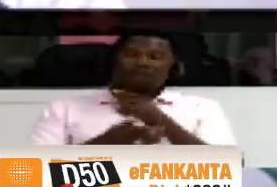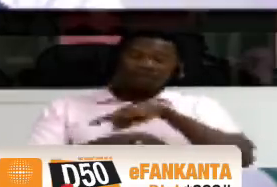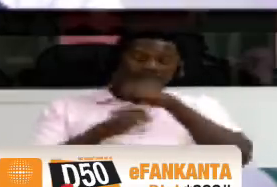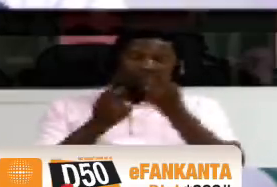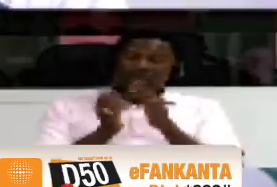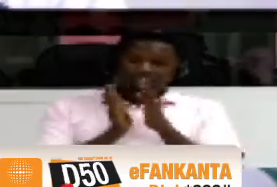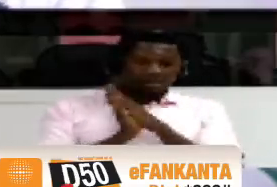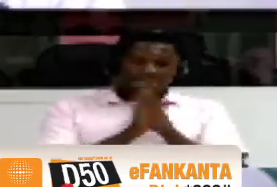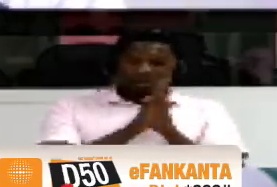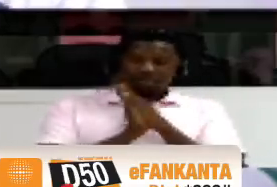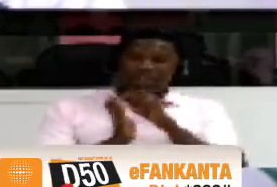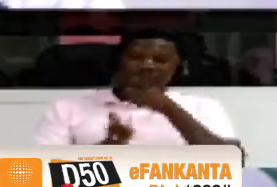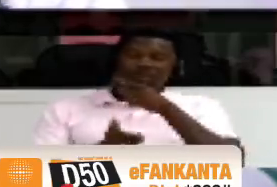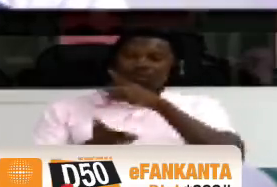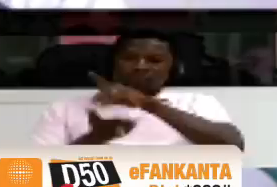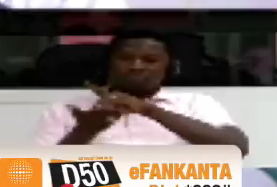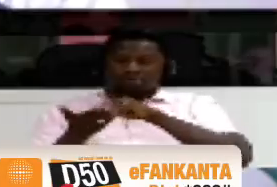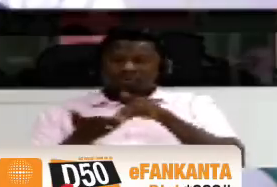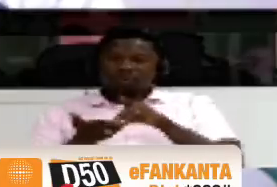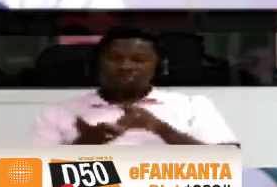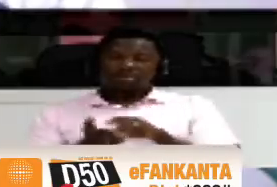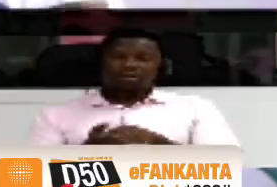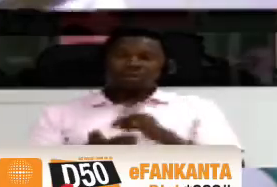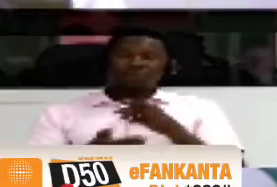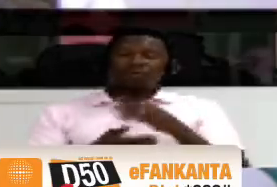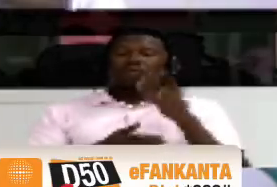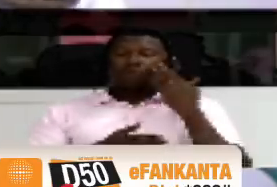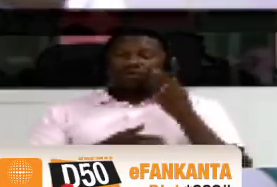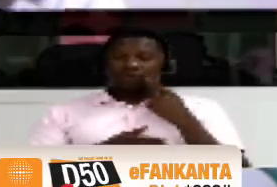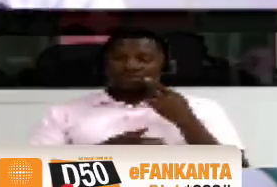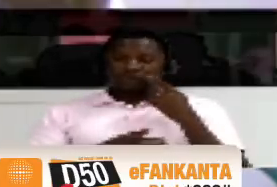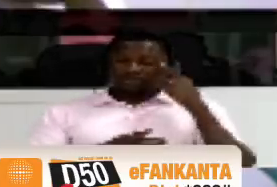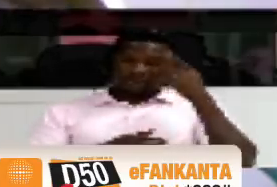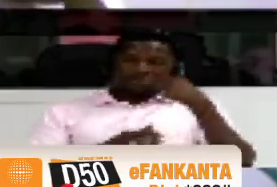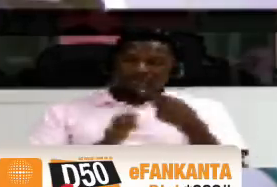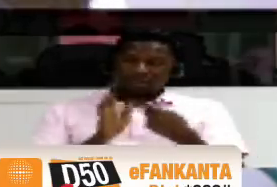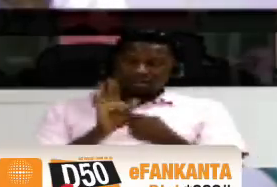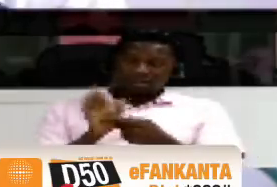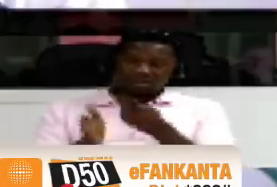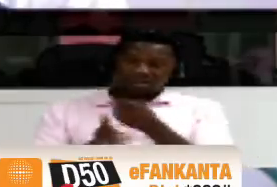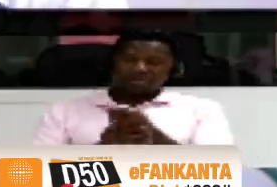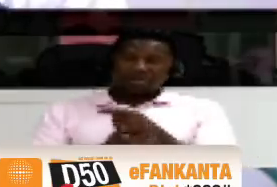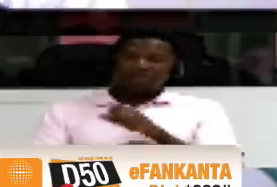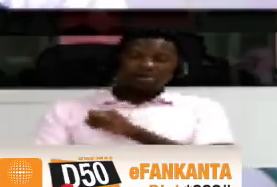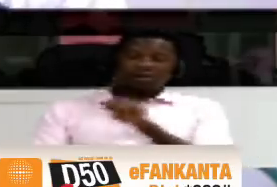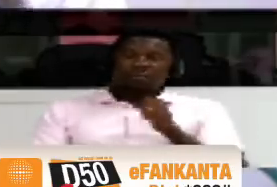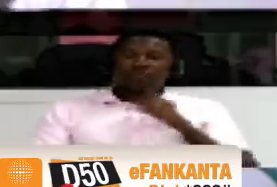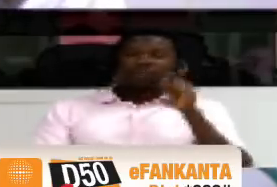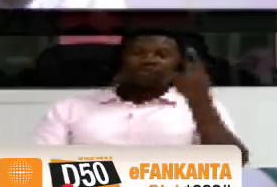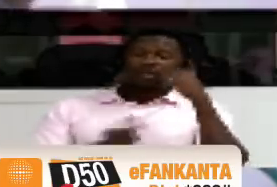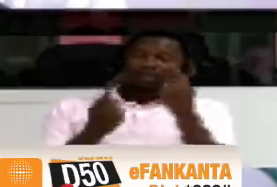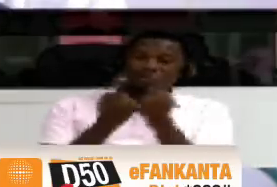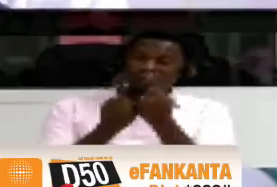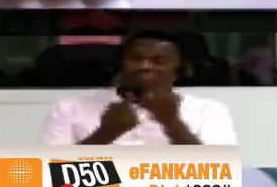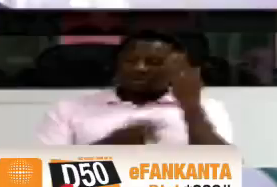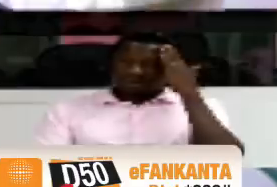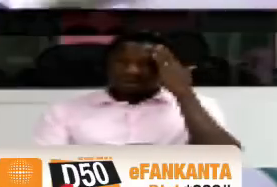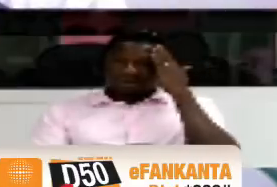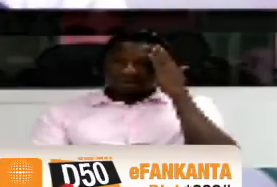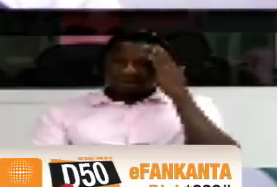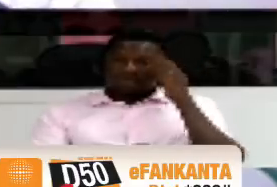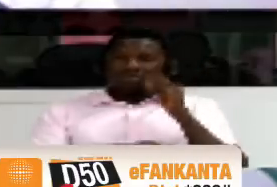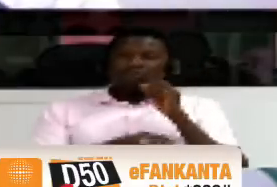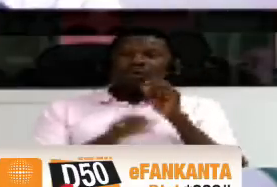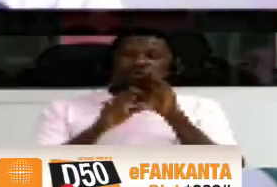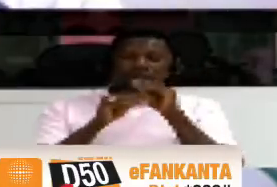against that policy. And that was why when we realized it, our first thing we thought of was to talk to